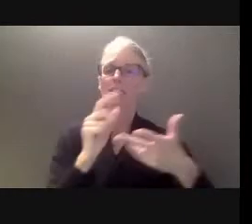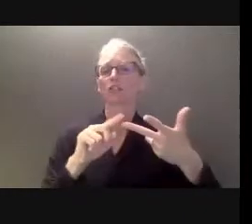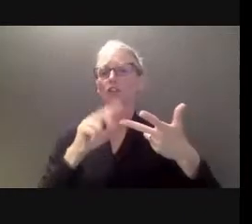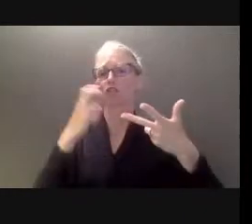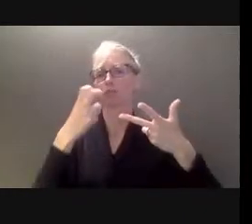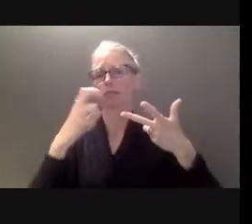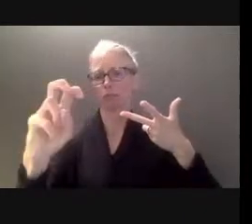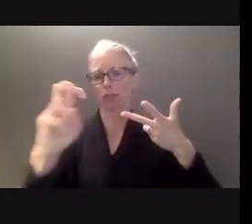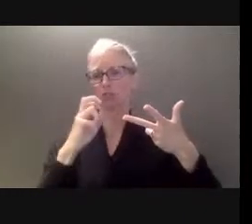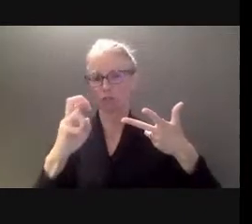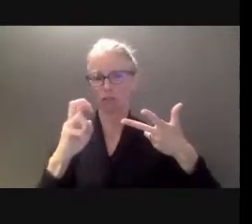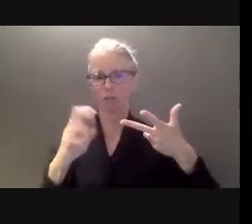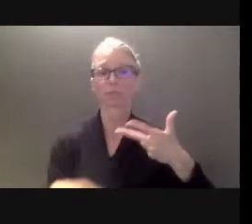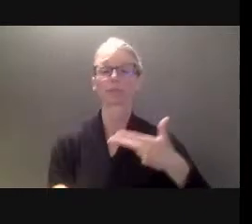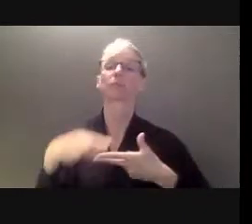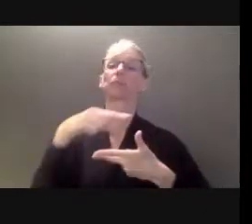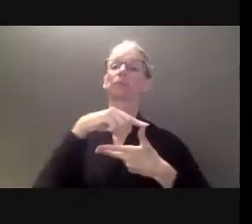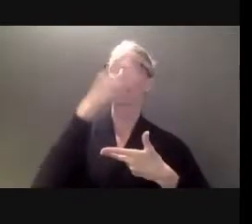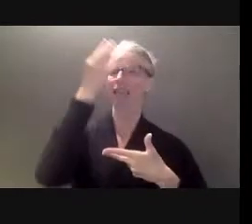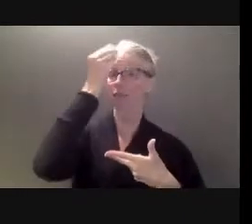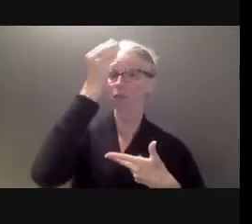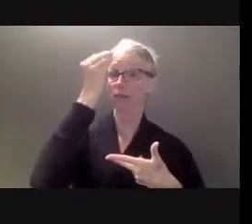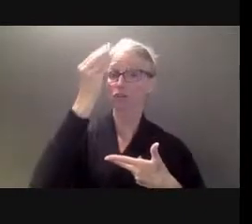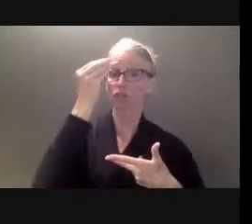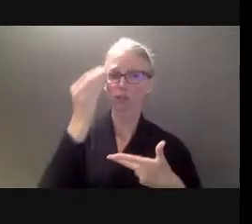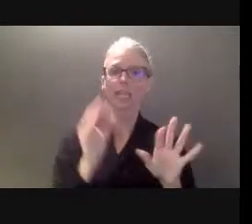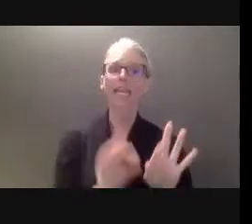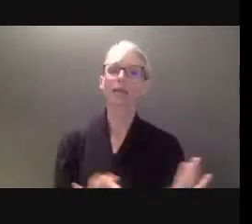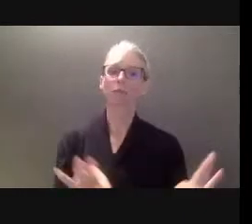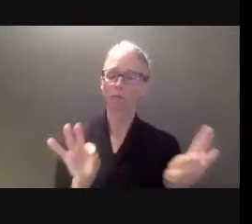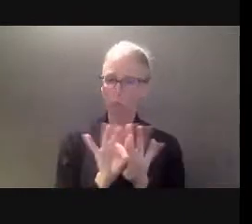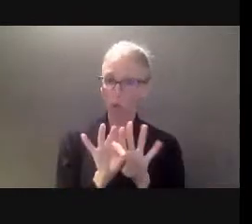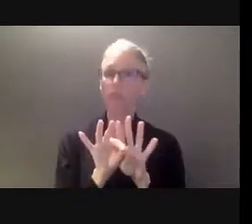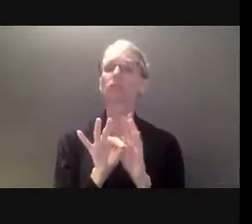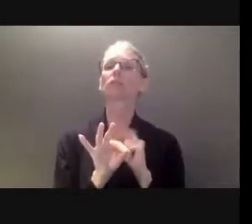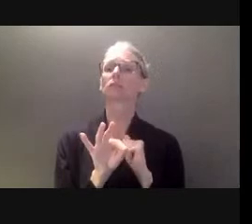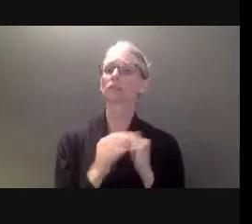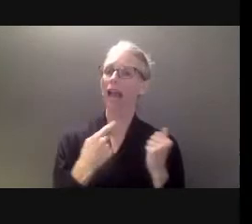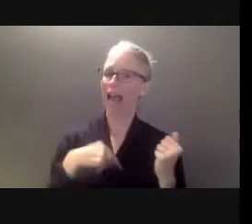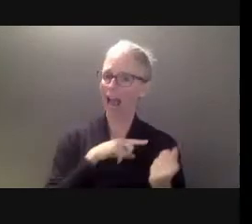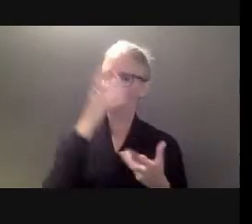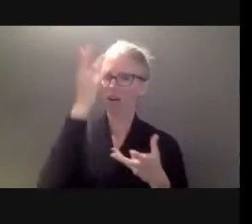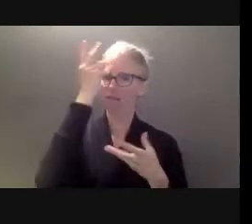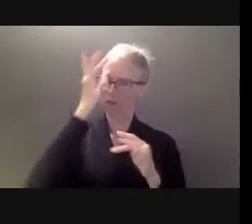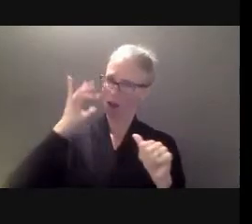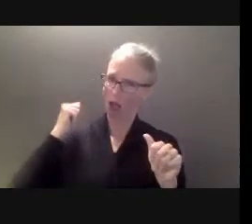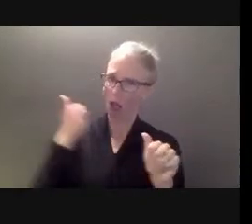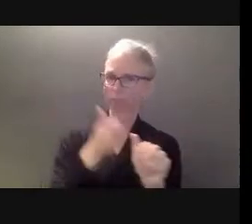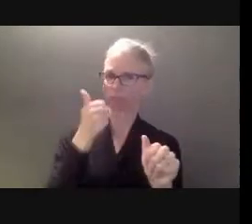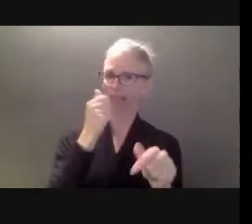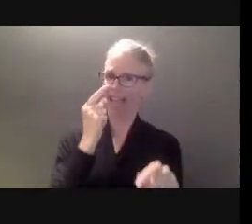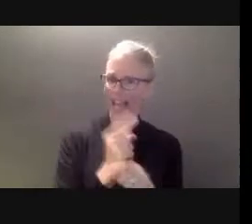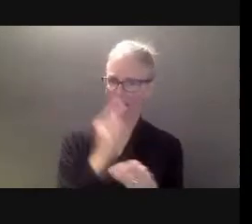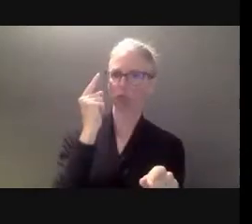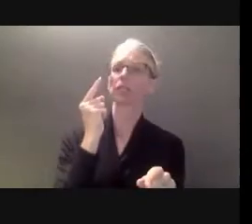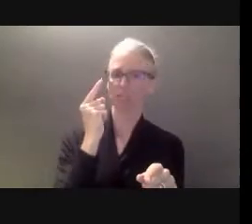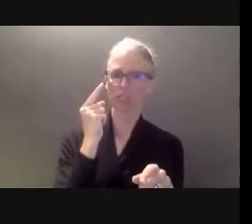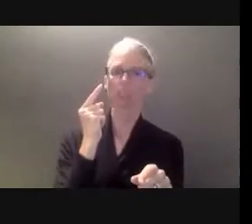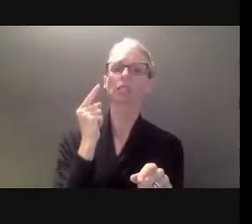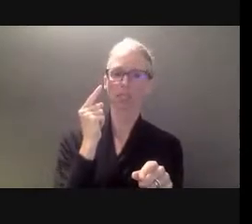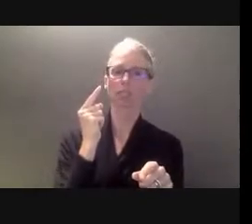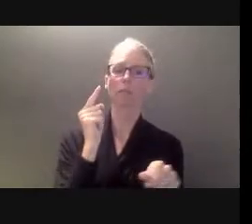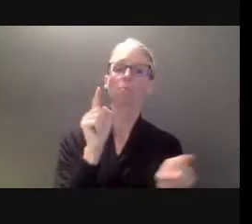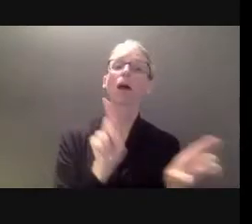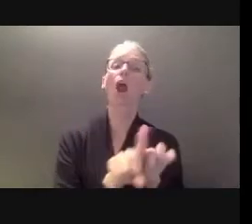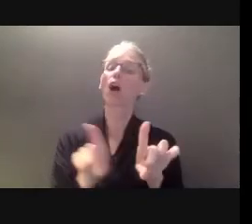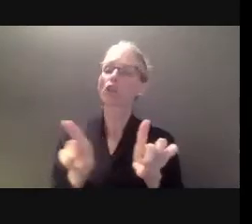considering information, it's important that not only do we provide up-to-date and accurate information to park visitors, but that we also deliver the information